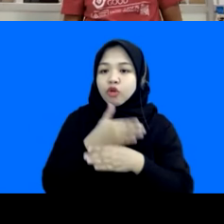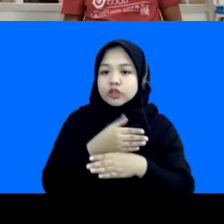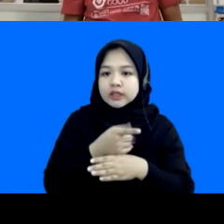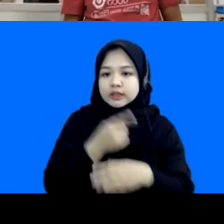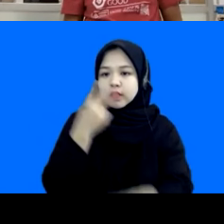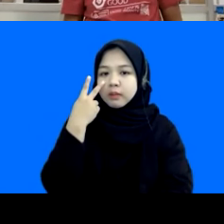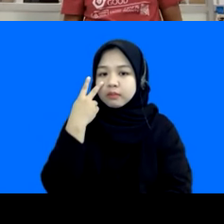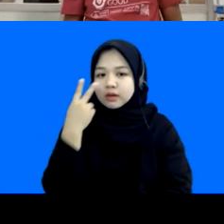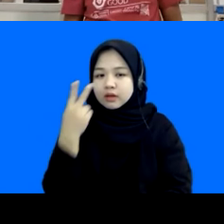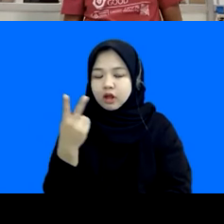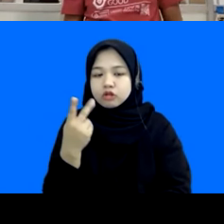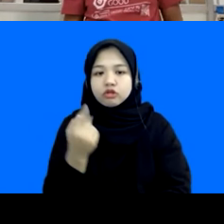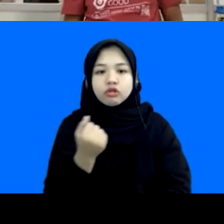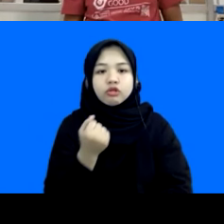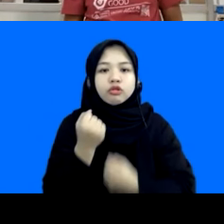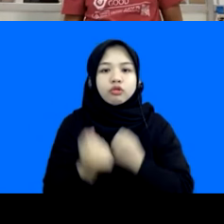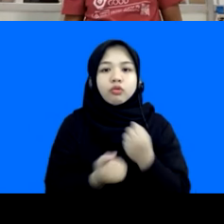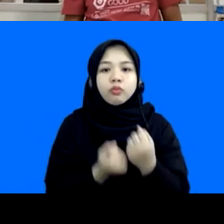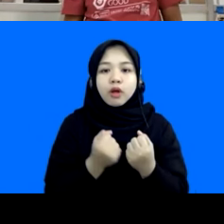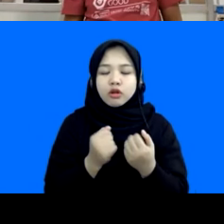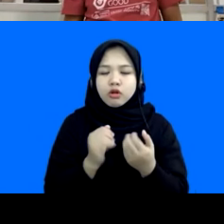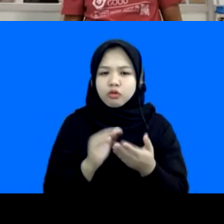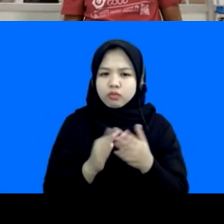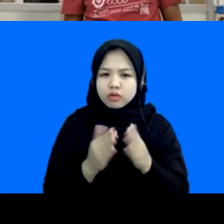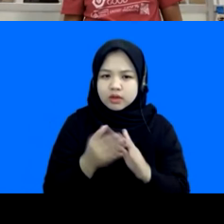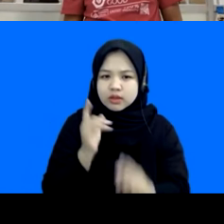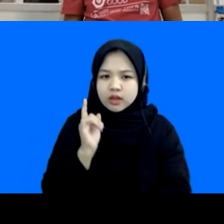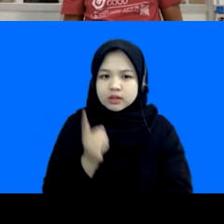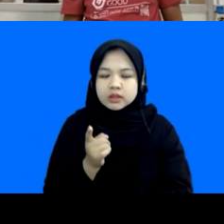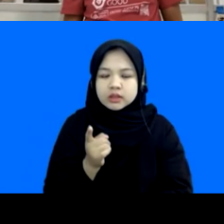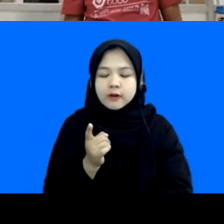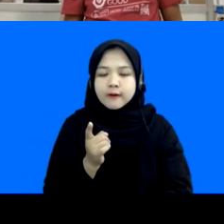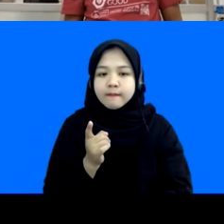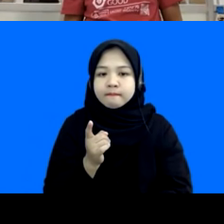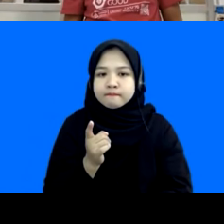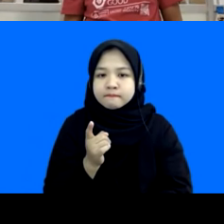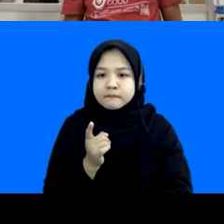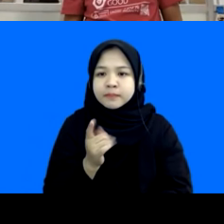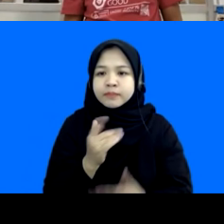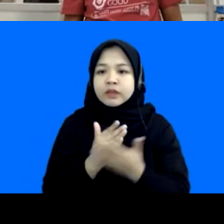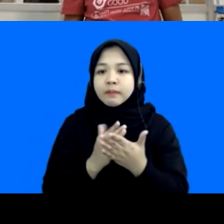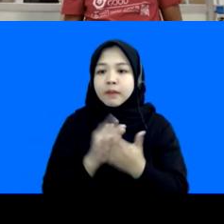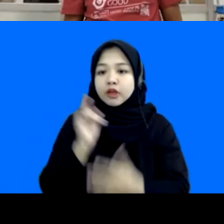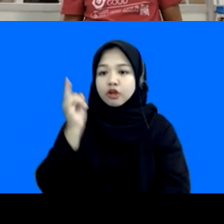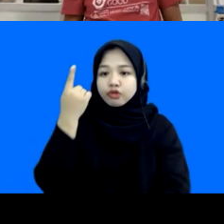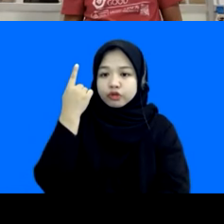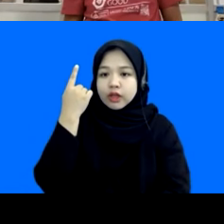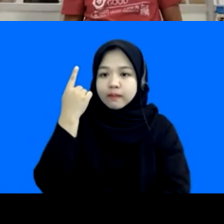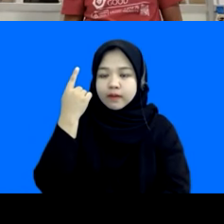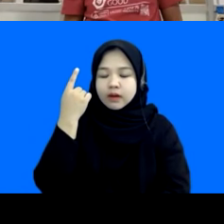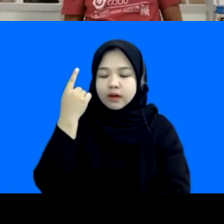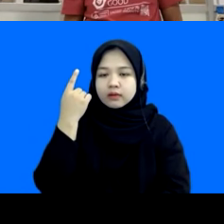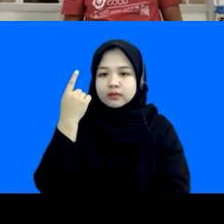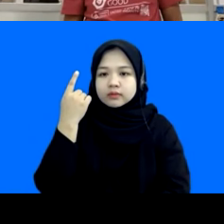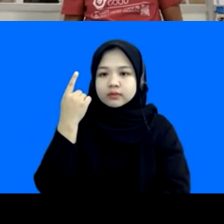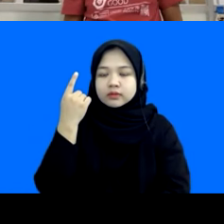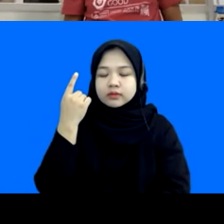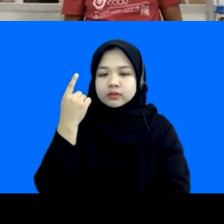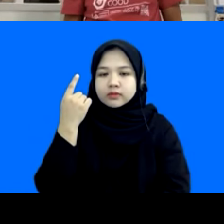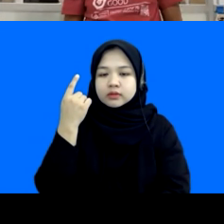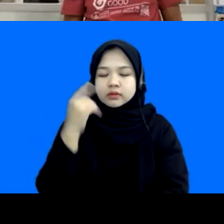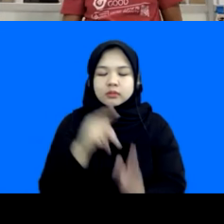part of the work that we, is the key part of the work that we do. The technology is just a byproduct of what we